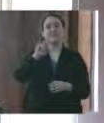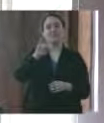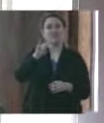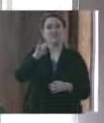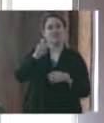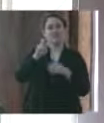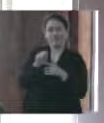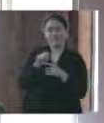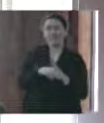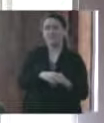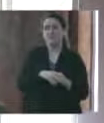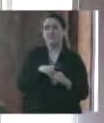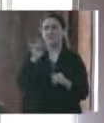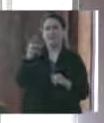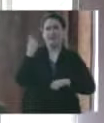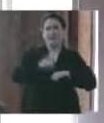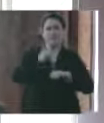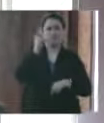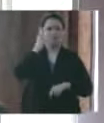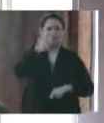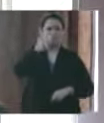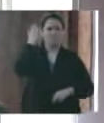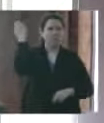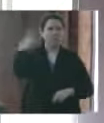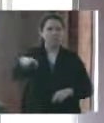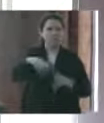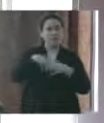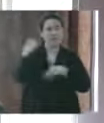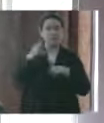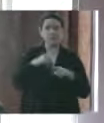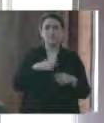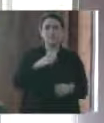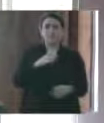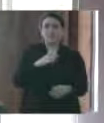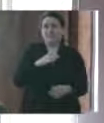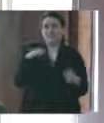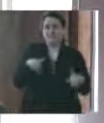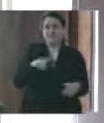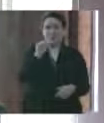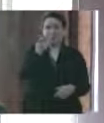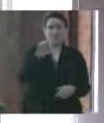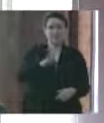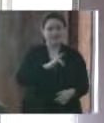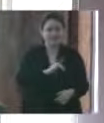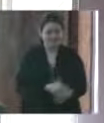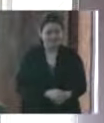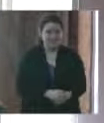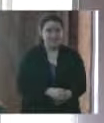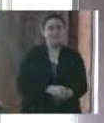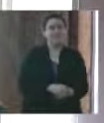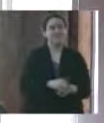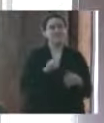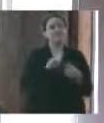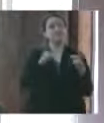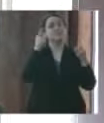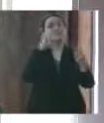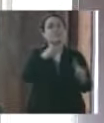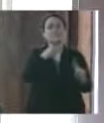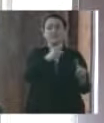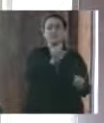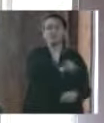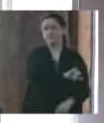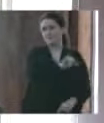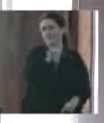could do this one in an air-conditioned environment. But the purpose remains absolutely the same, which is to try to help